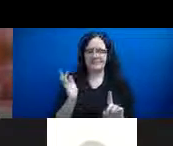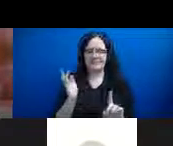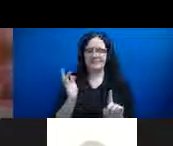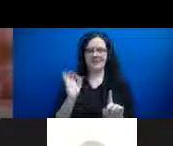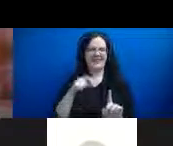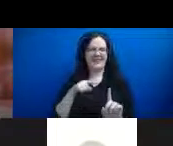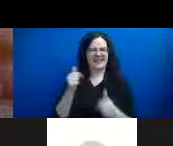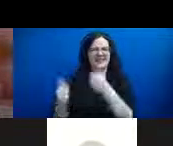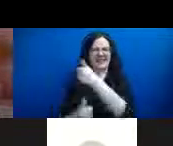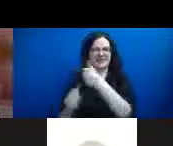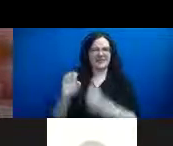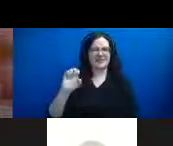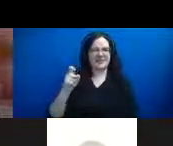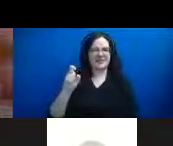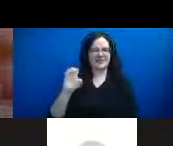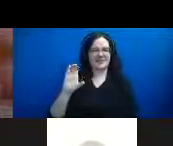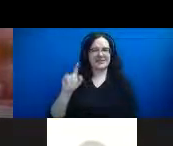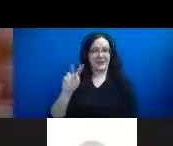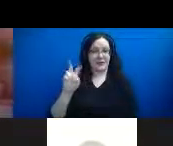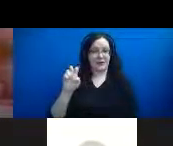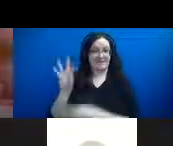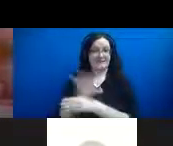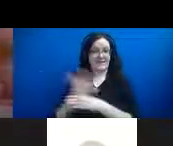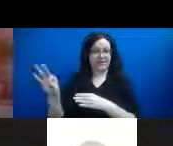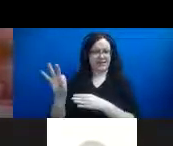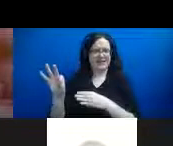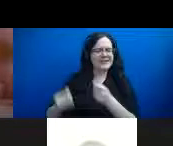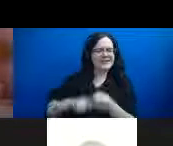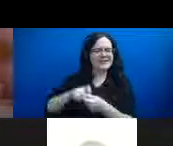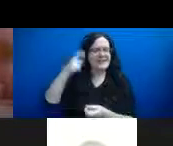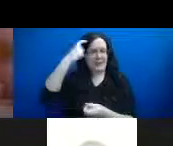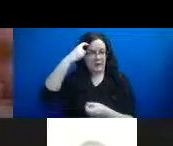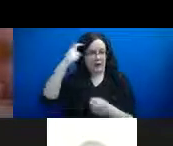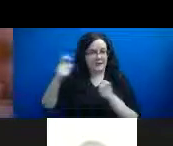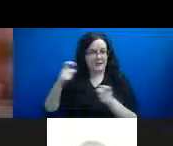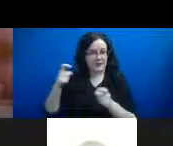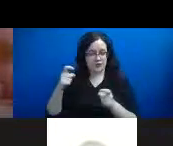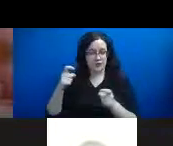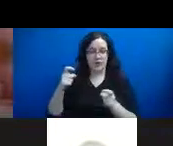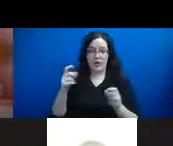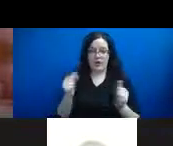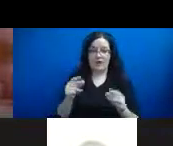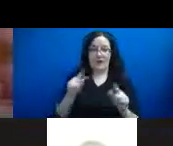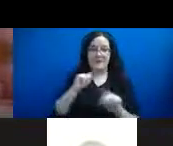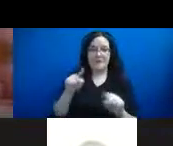executive functioning, and this cognitive control, specifically when trying to stop rapidly responding, and specifically, obviously, with